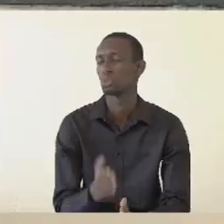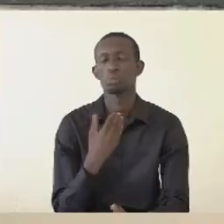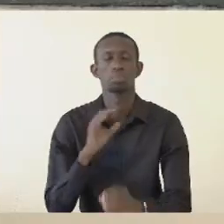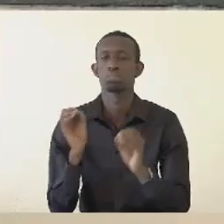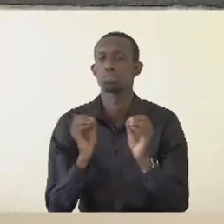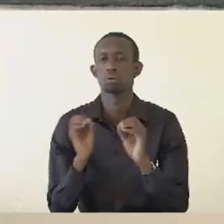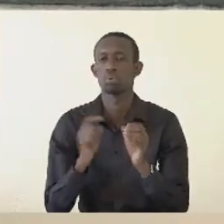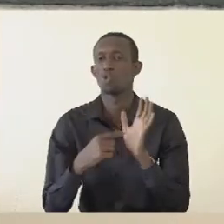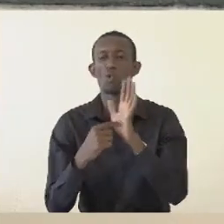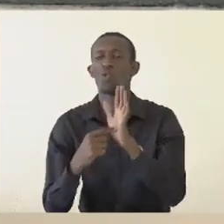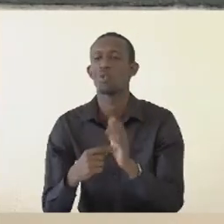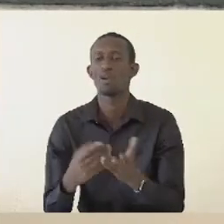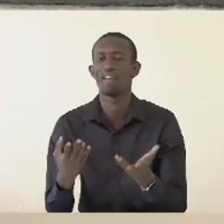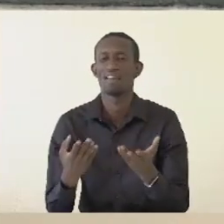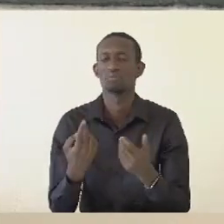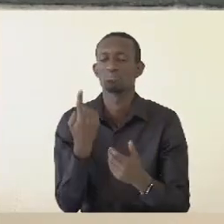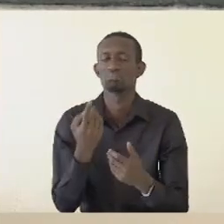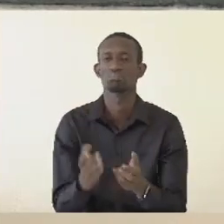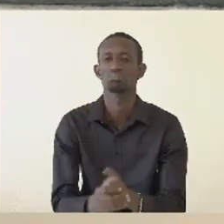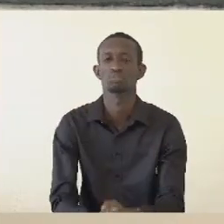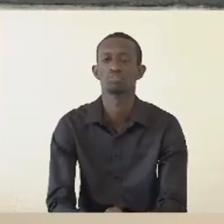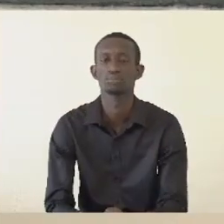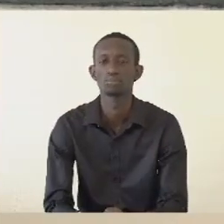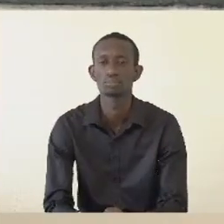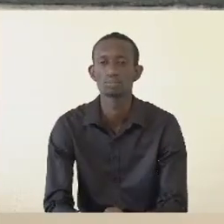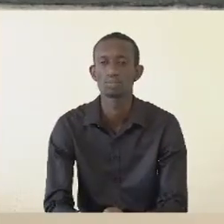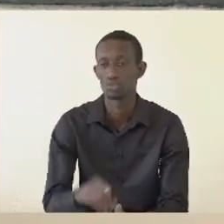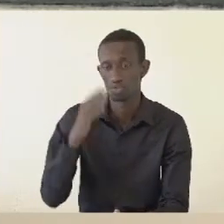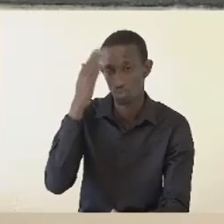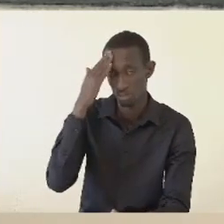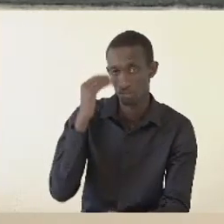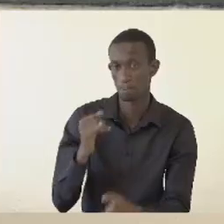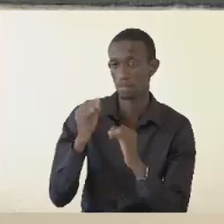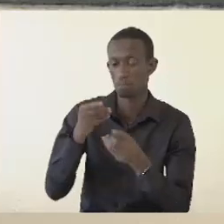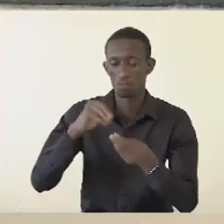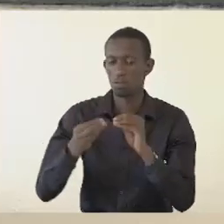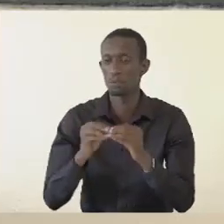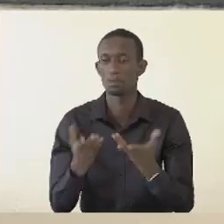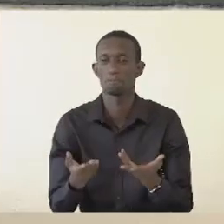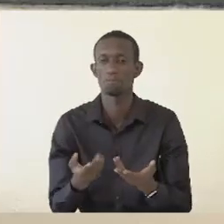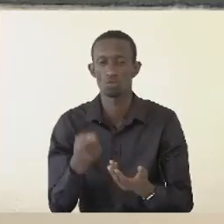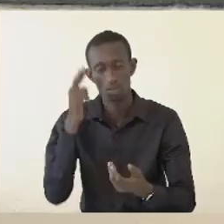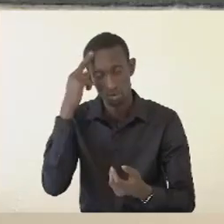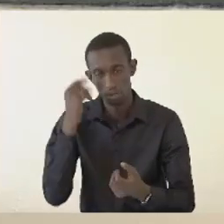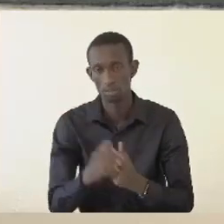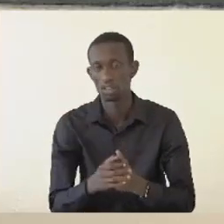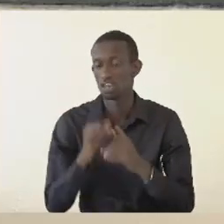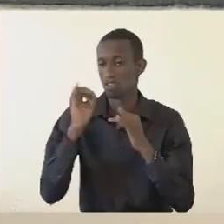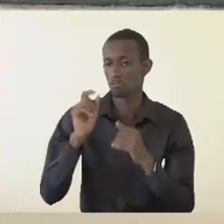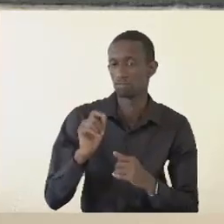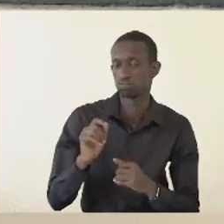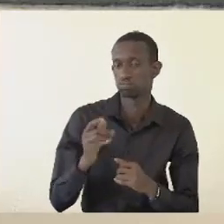of showing that it is a single particle. You know, if in mathematics, we remember when you